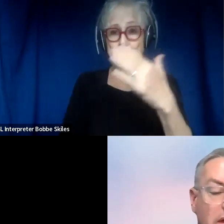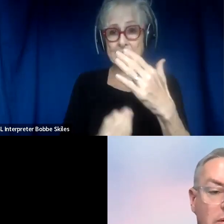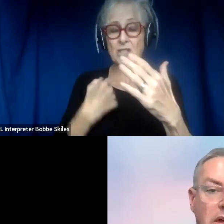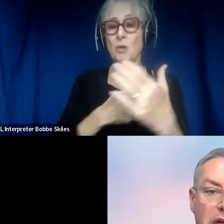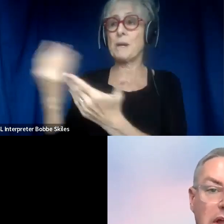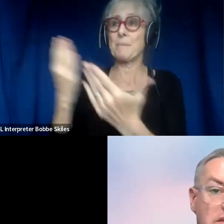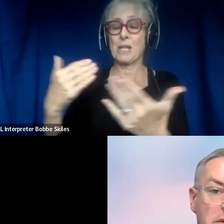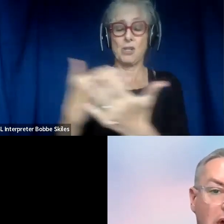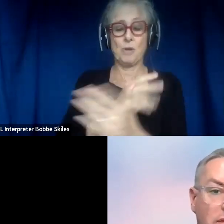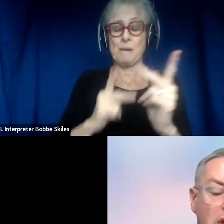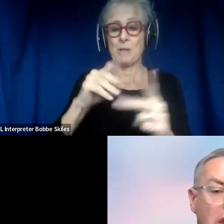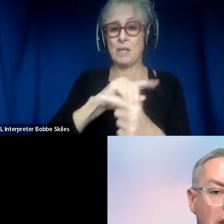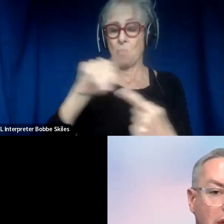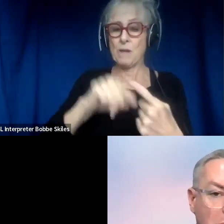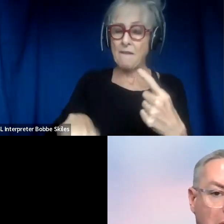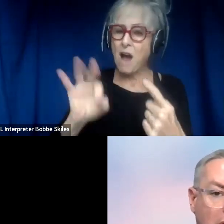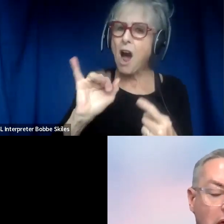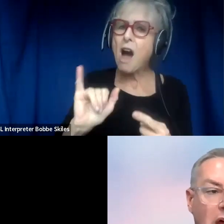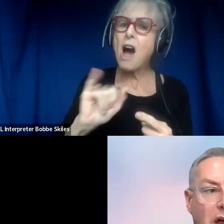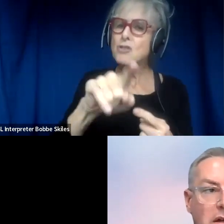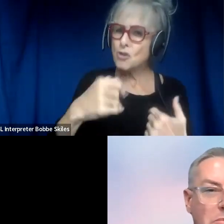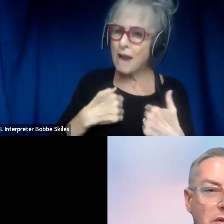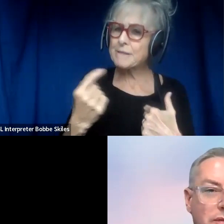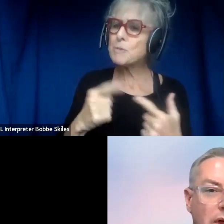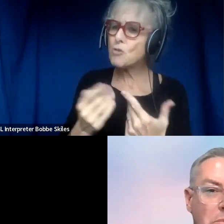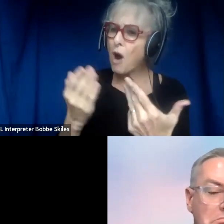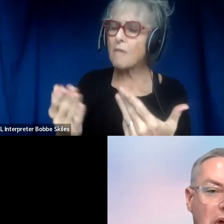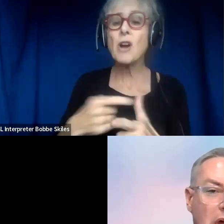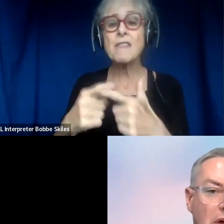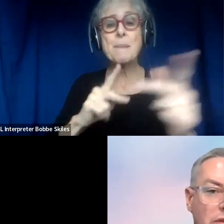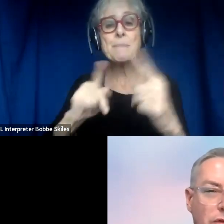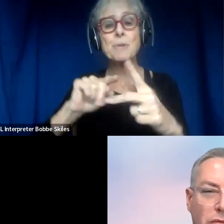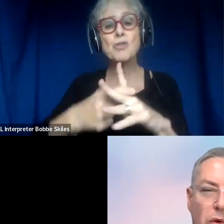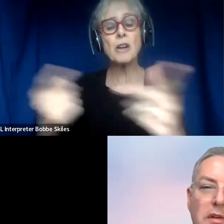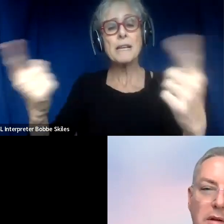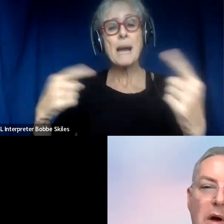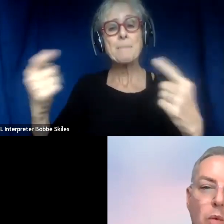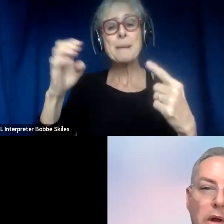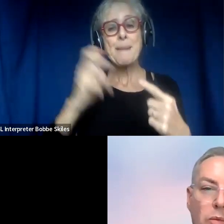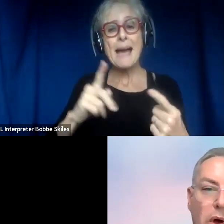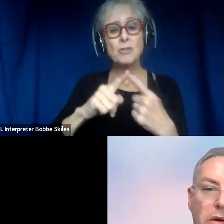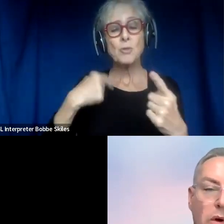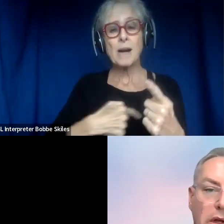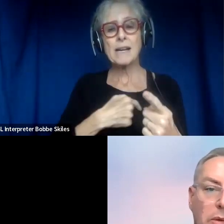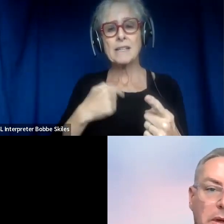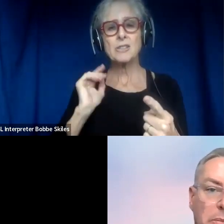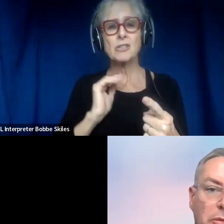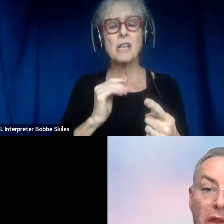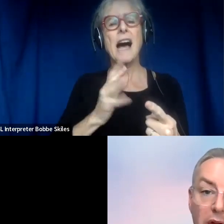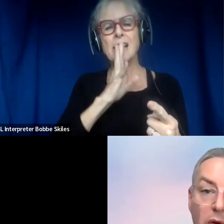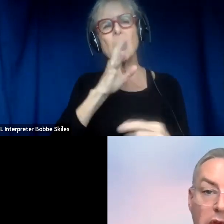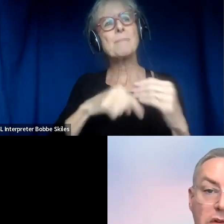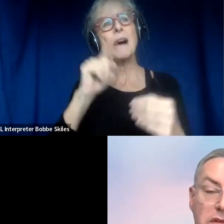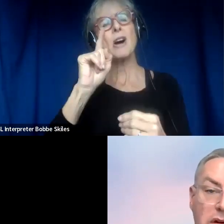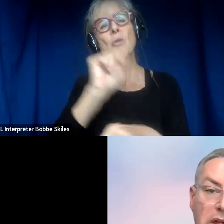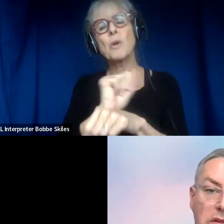they found out that we were here and had something to offer, they've come back. Our numbers from the sort of, I talk about one-on-one working with people